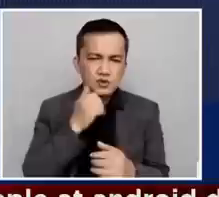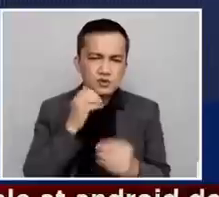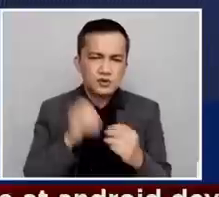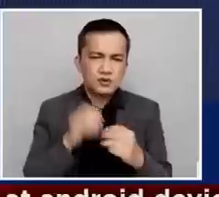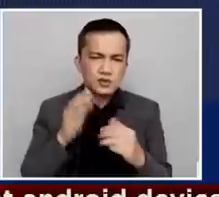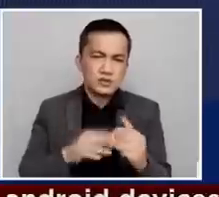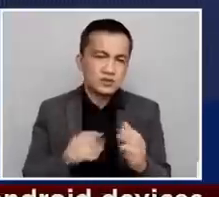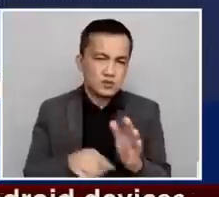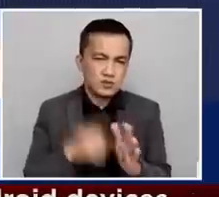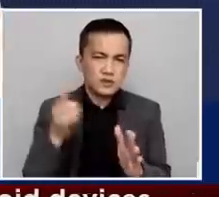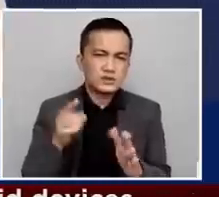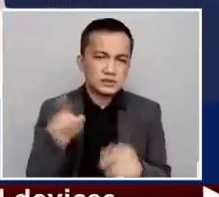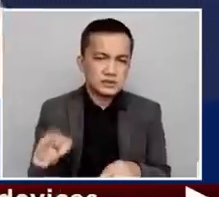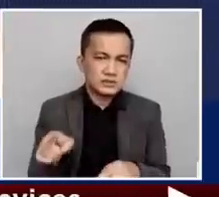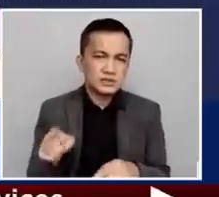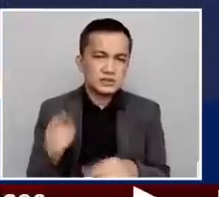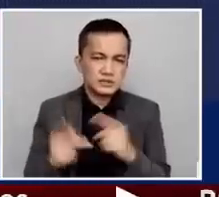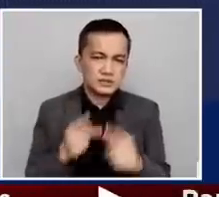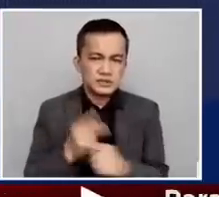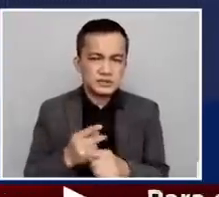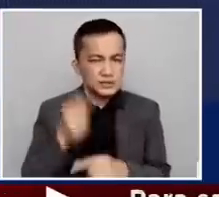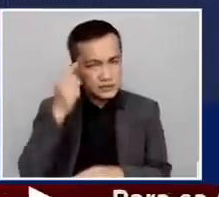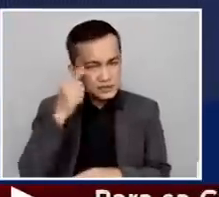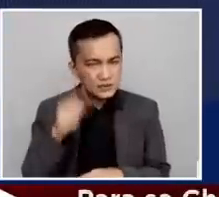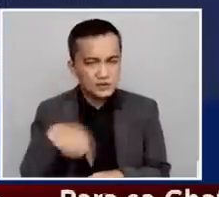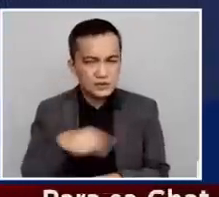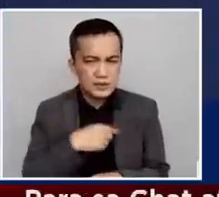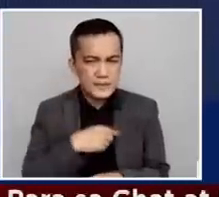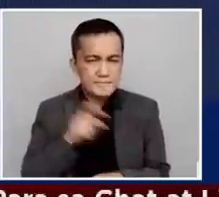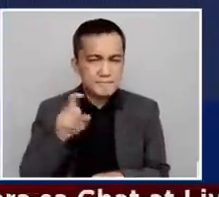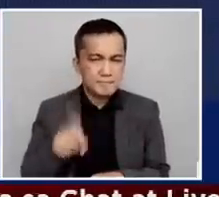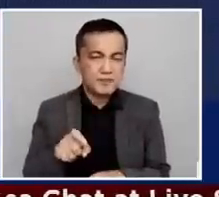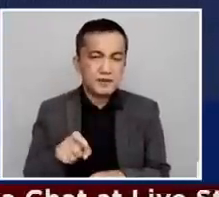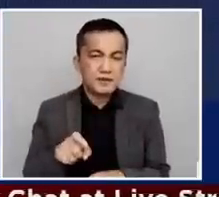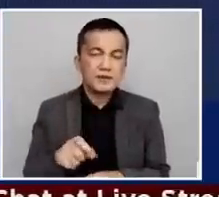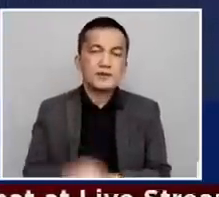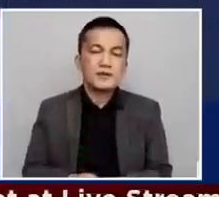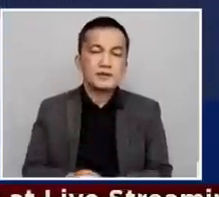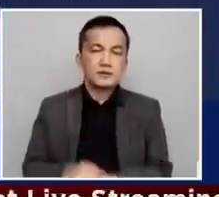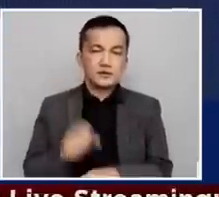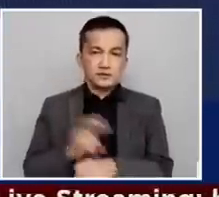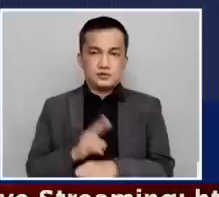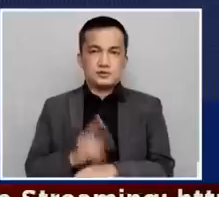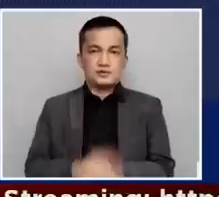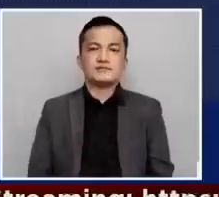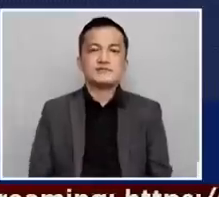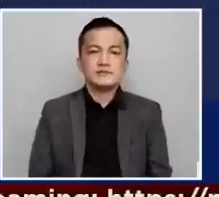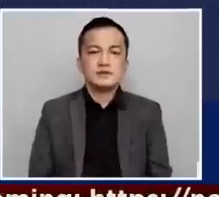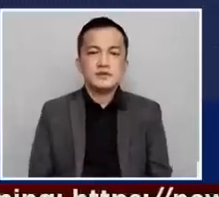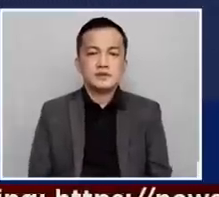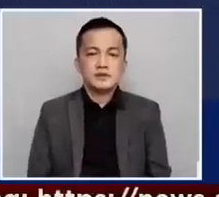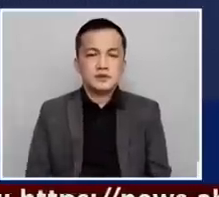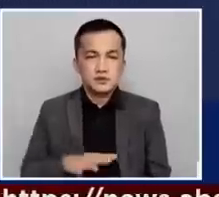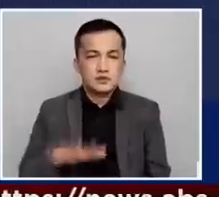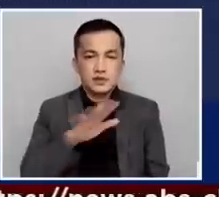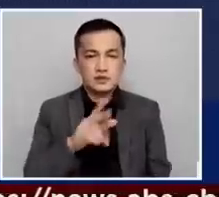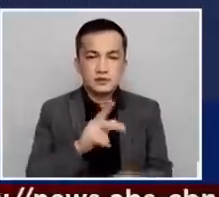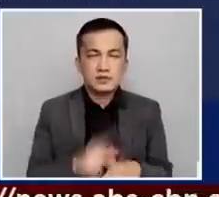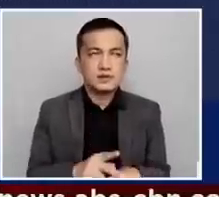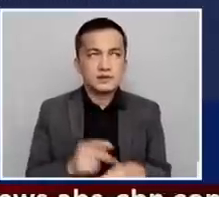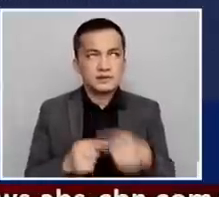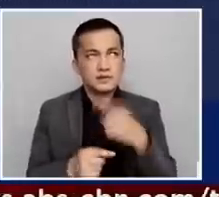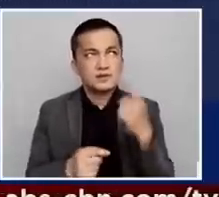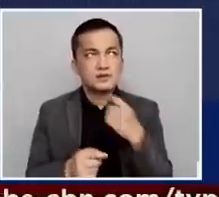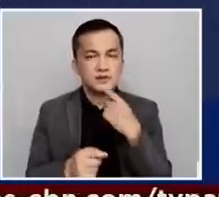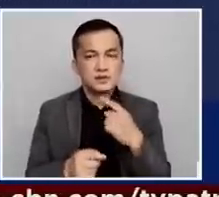always more than once. These are the kinds of thinking that we have to apply to the Philippines because of